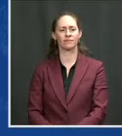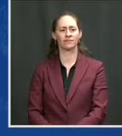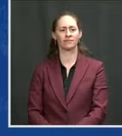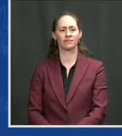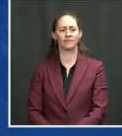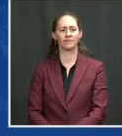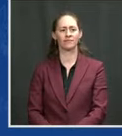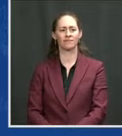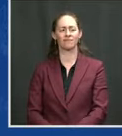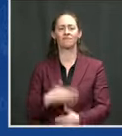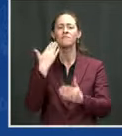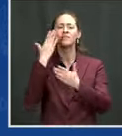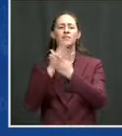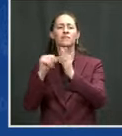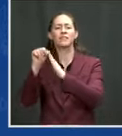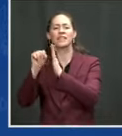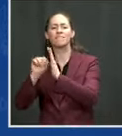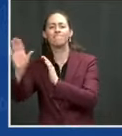but...